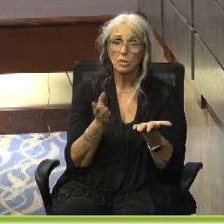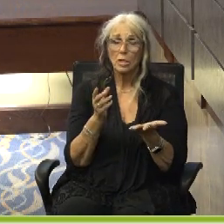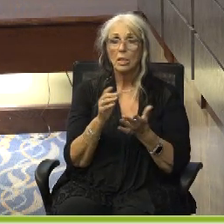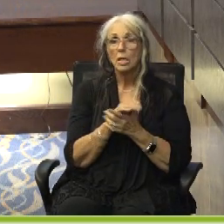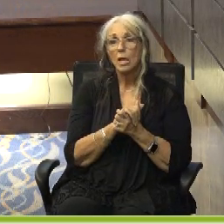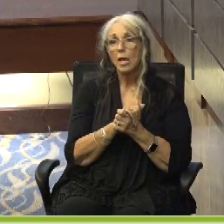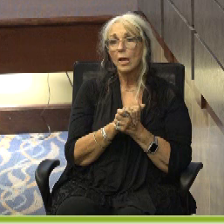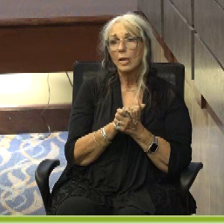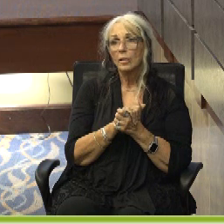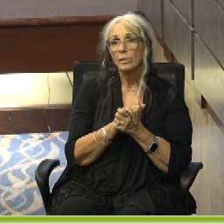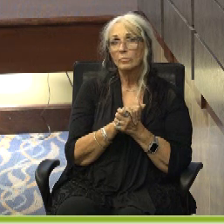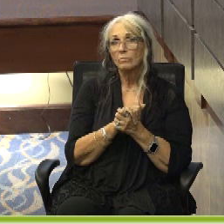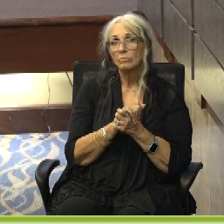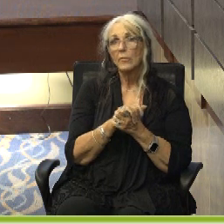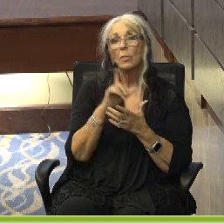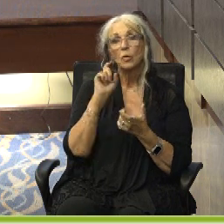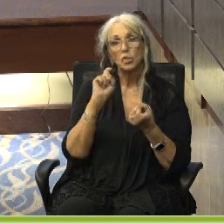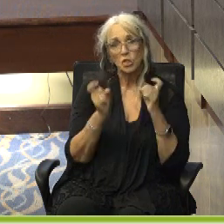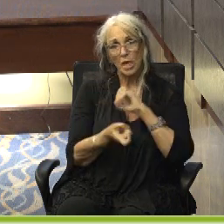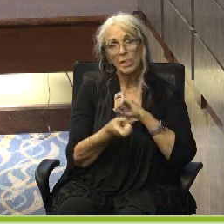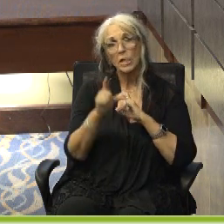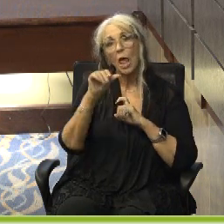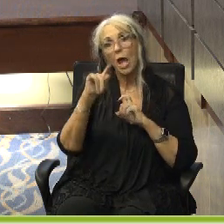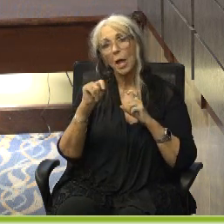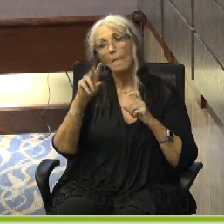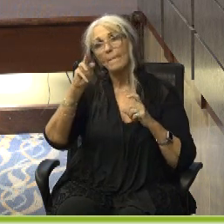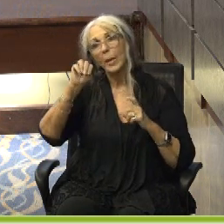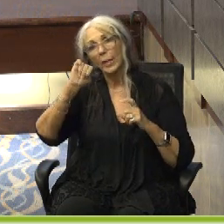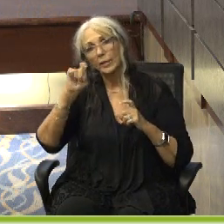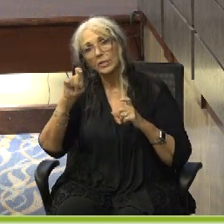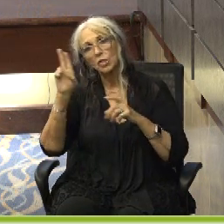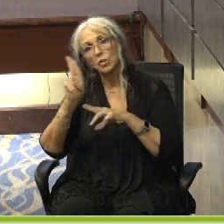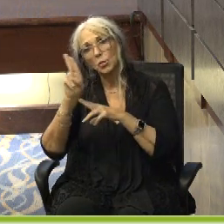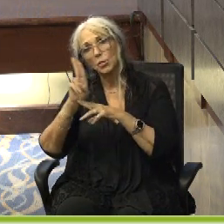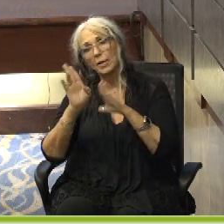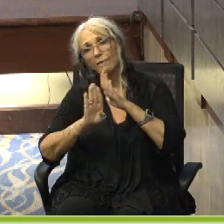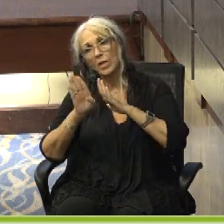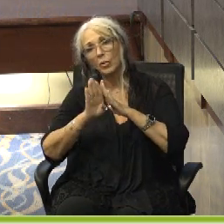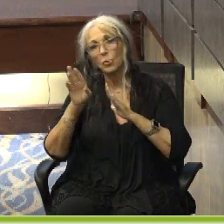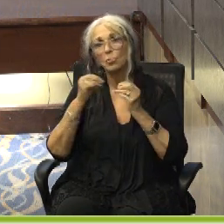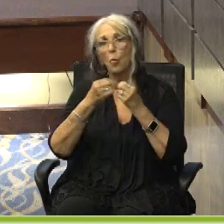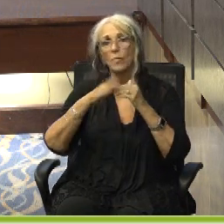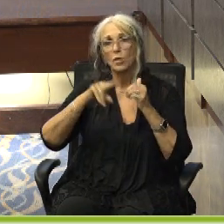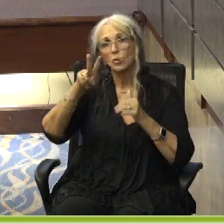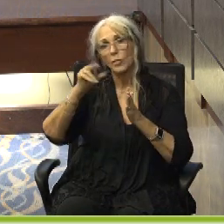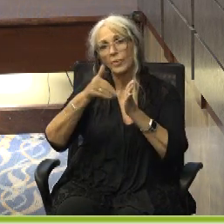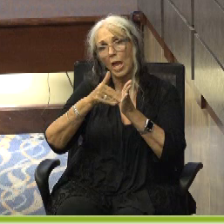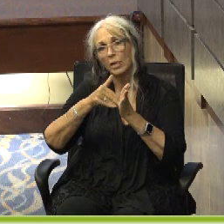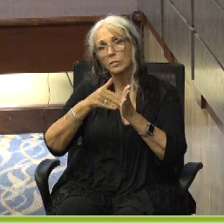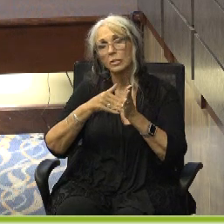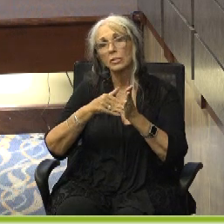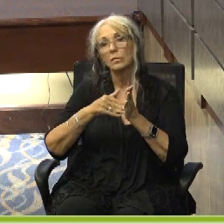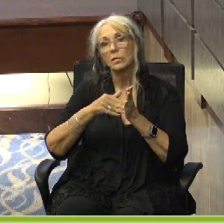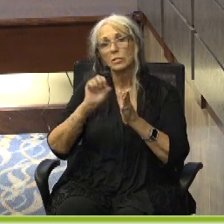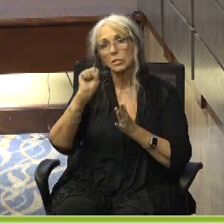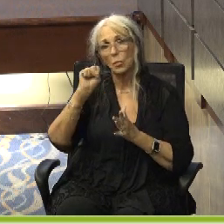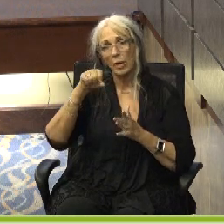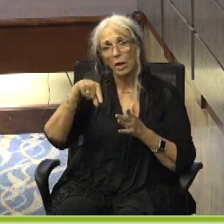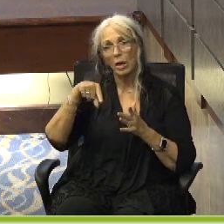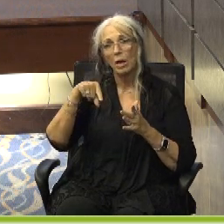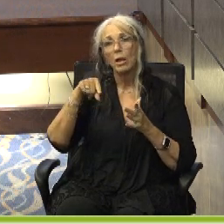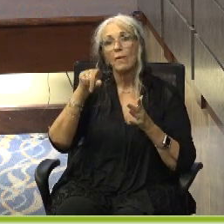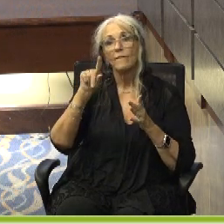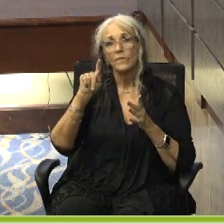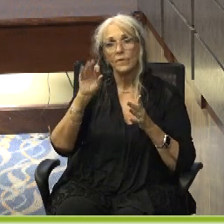will take the empty lot and transfer it into a mixed-use development, offering over 2,000 square foot of office and retail space